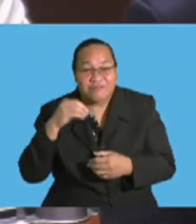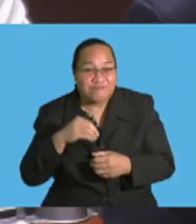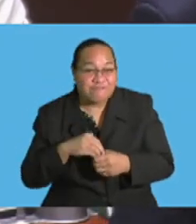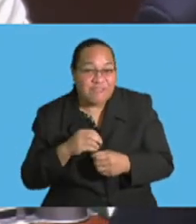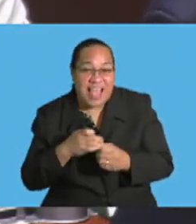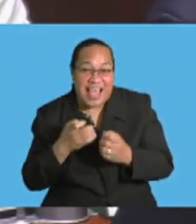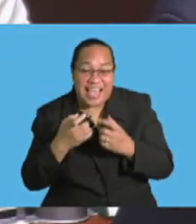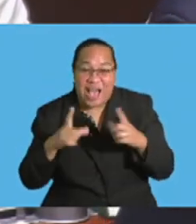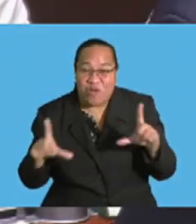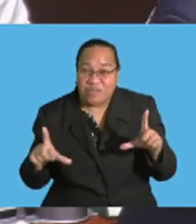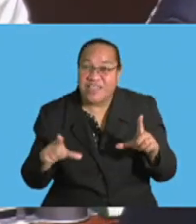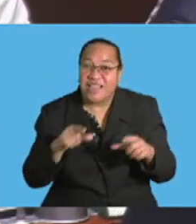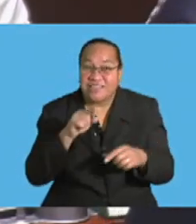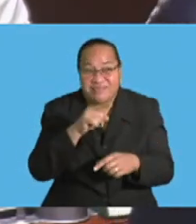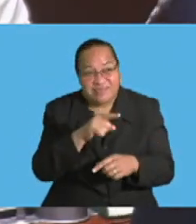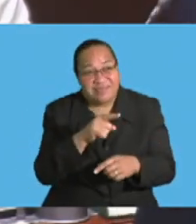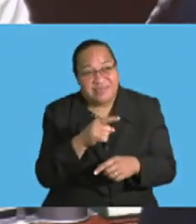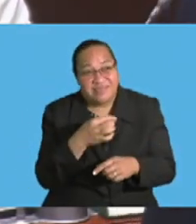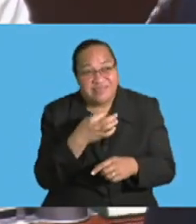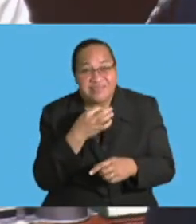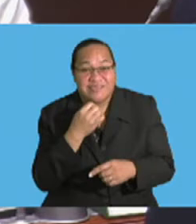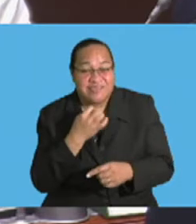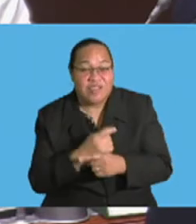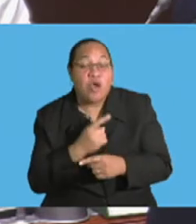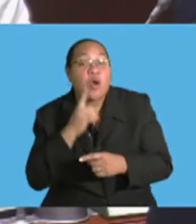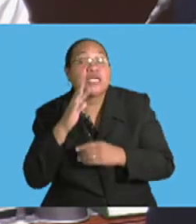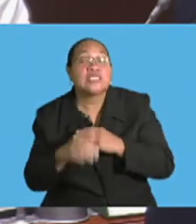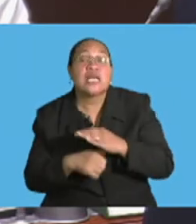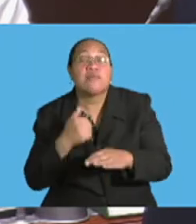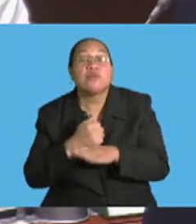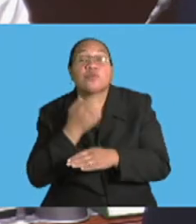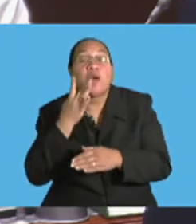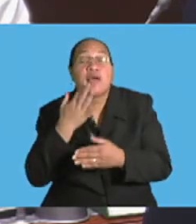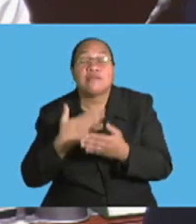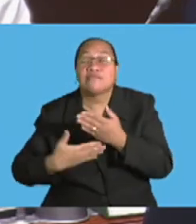to, was established in 2015.